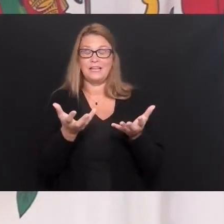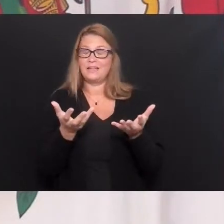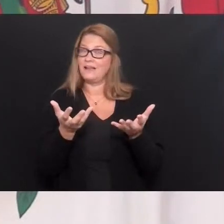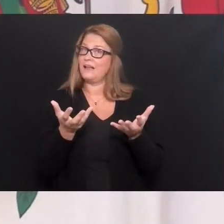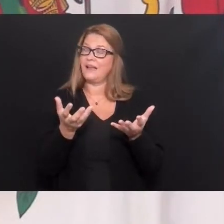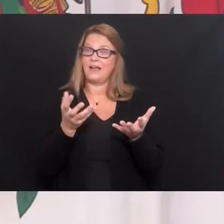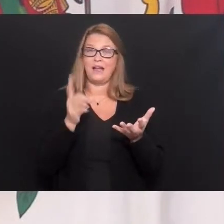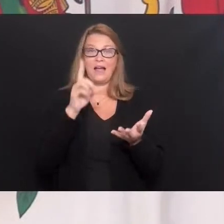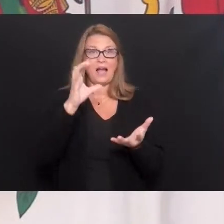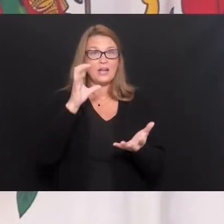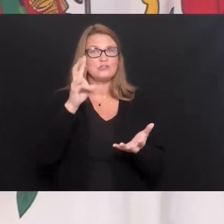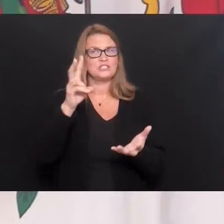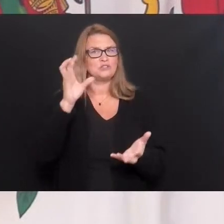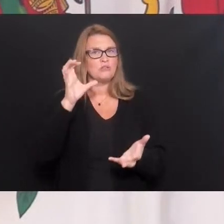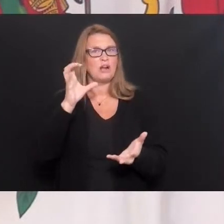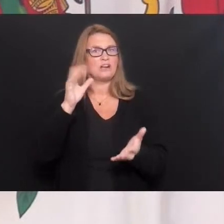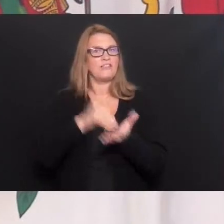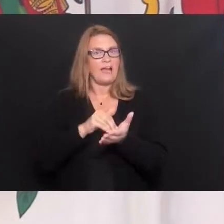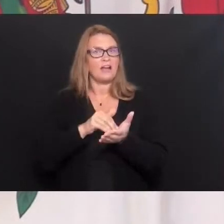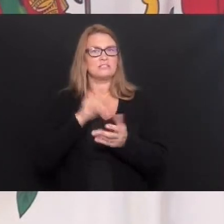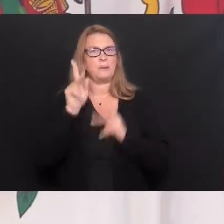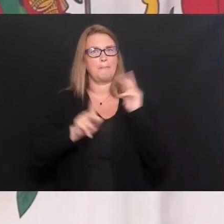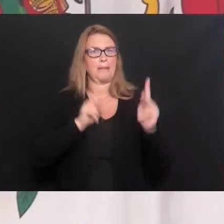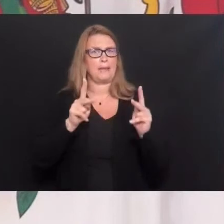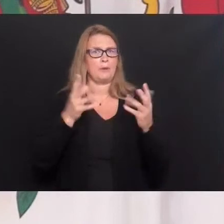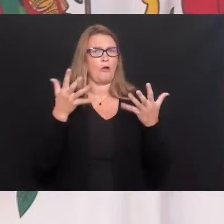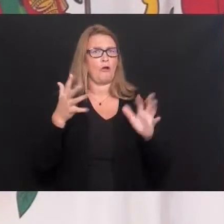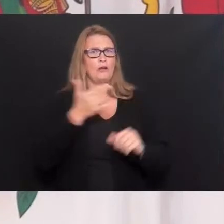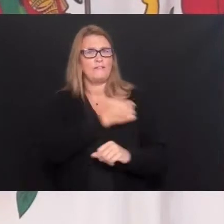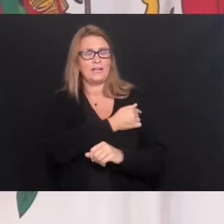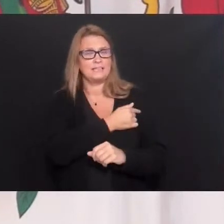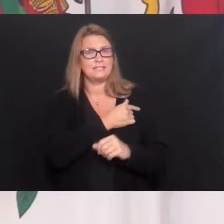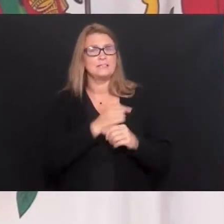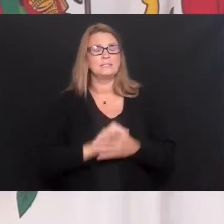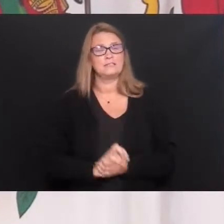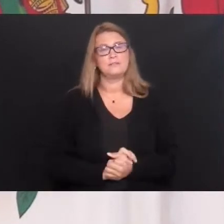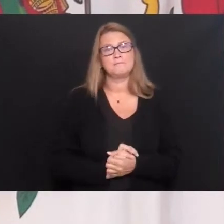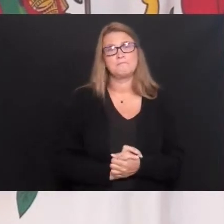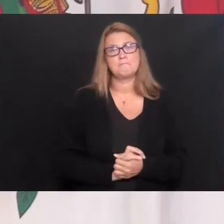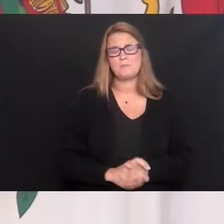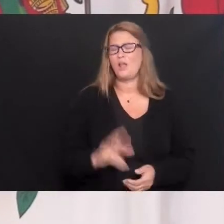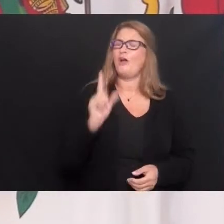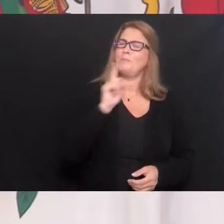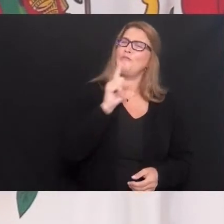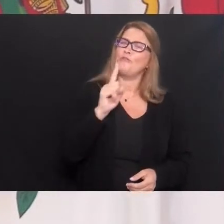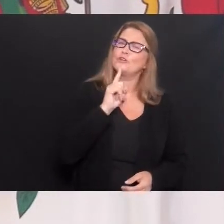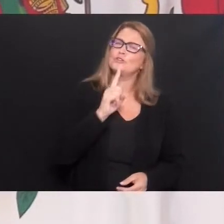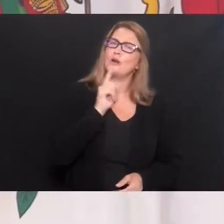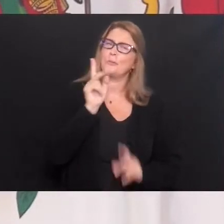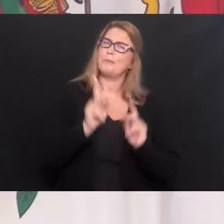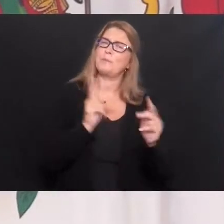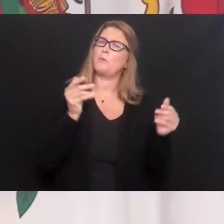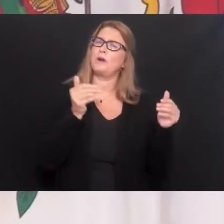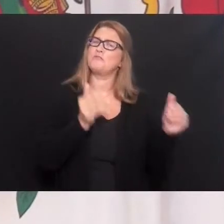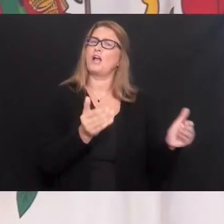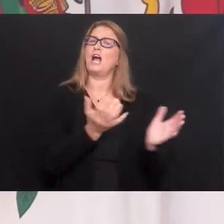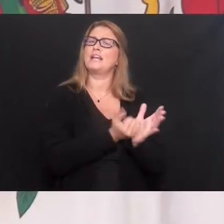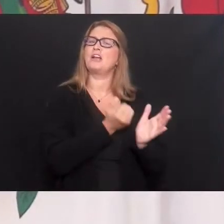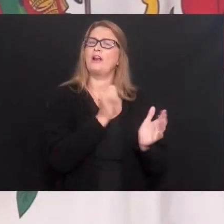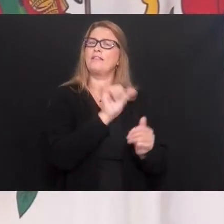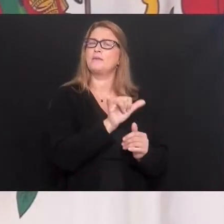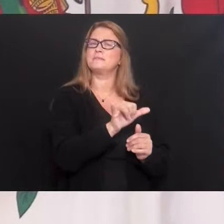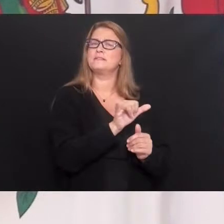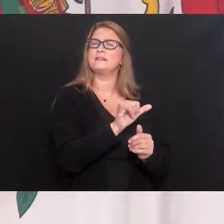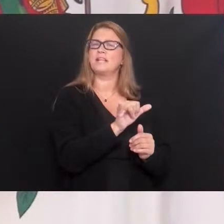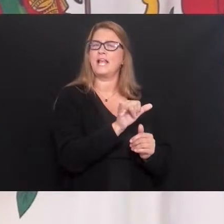people have been vaccinated. Now, no question, some of them would have been vaccinated anyway, without any question. And some of them are getting